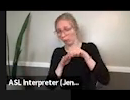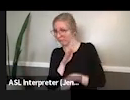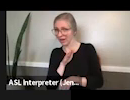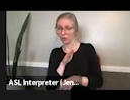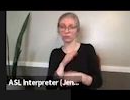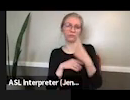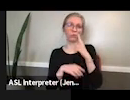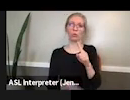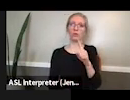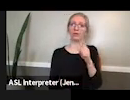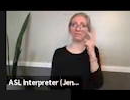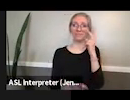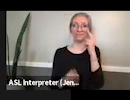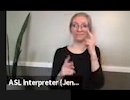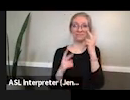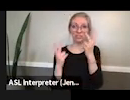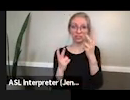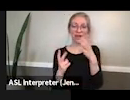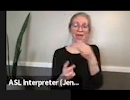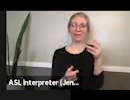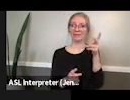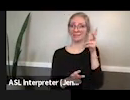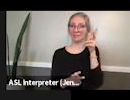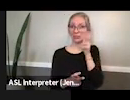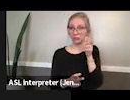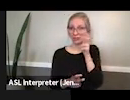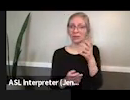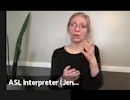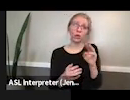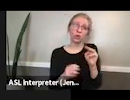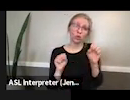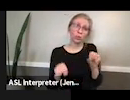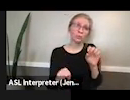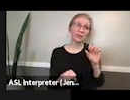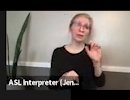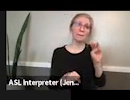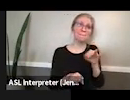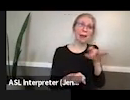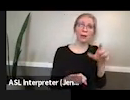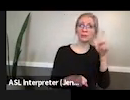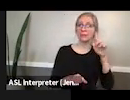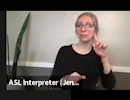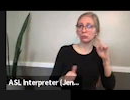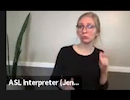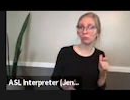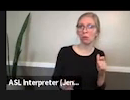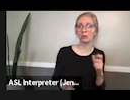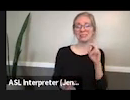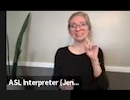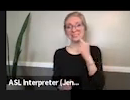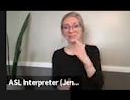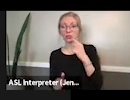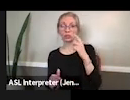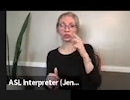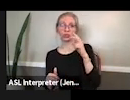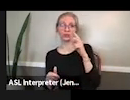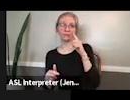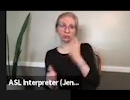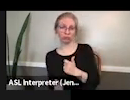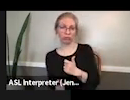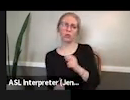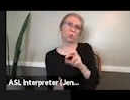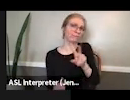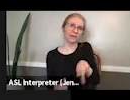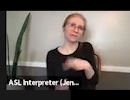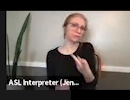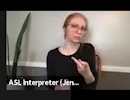hearing, and they don't have to be the same, right? It could be a mild hearing loss, severe vision loss, or vice versa. 2 of those 3. And as